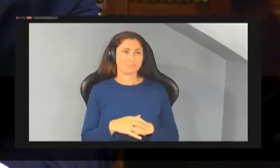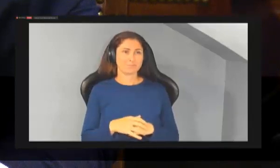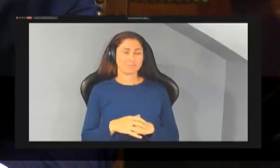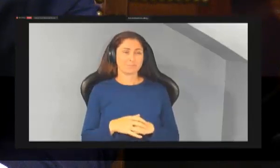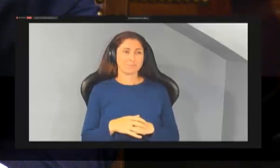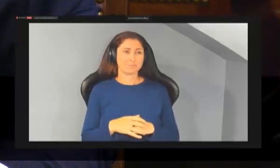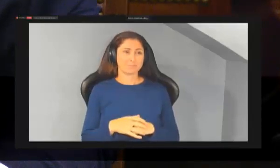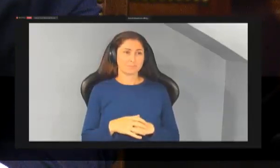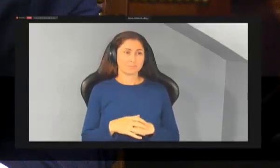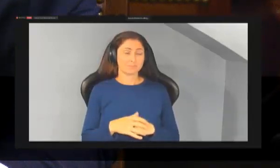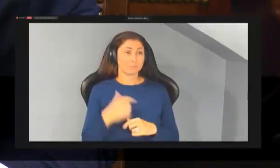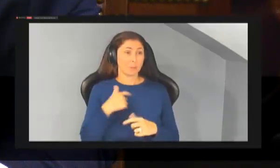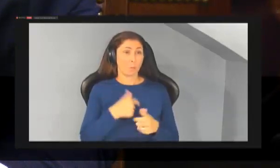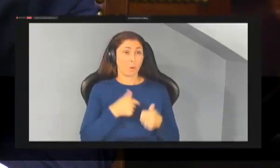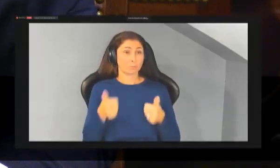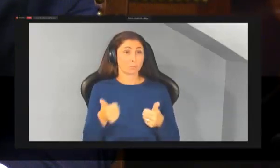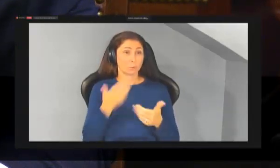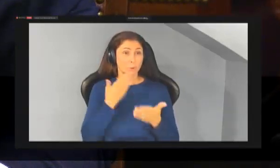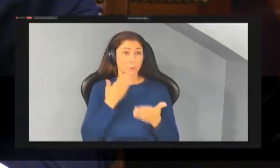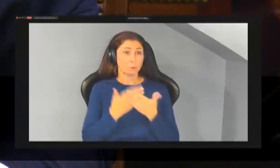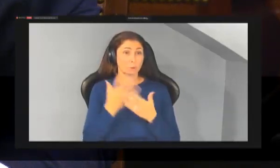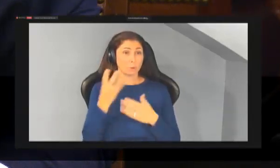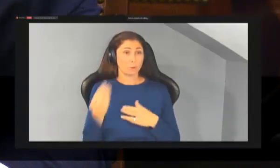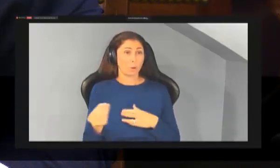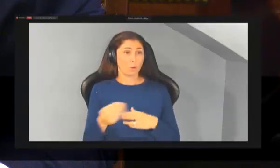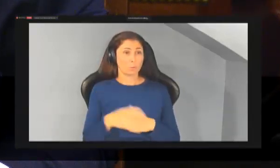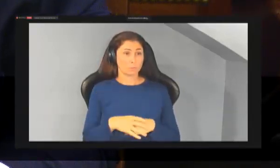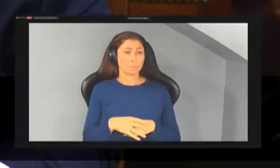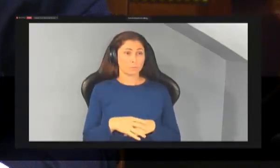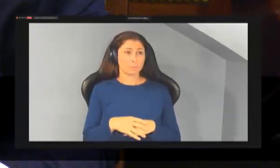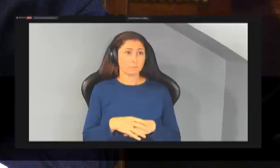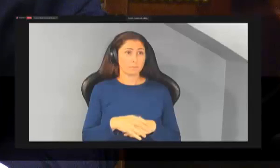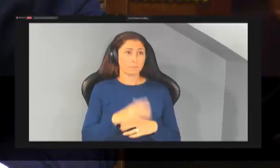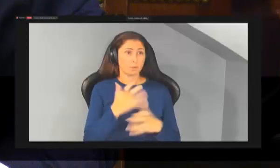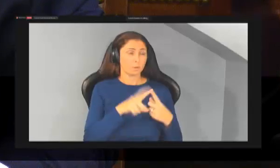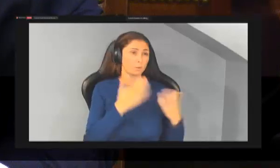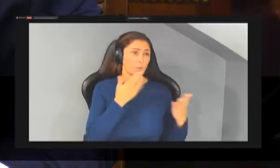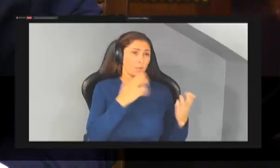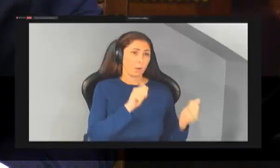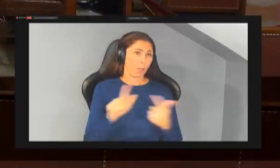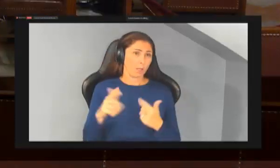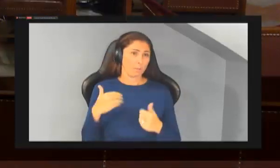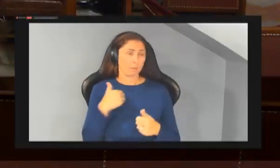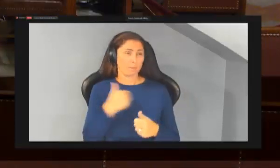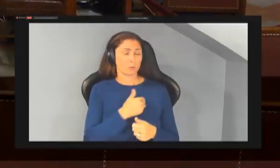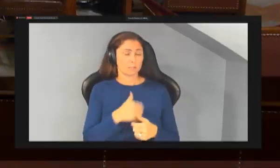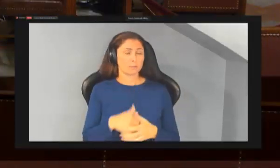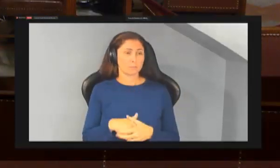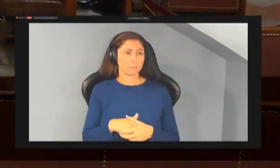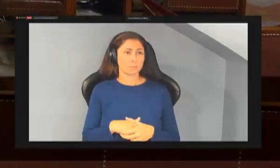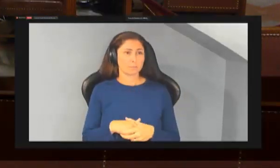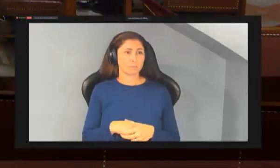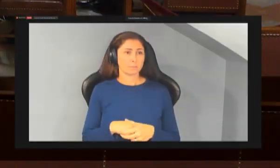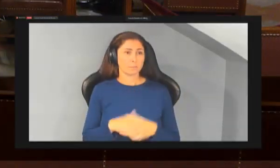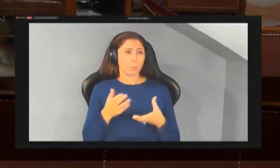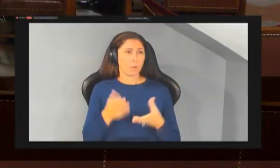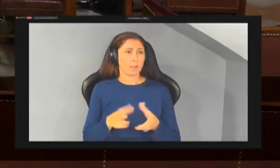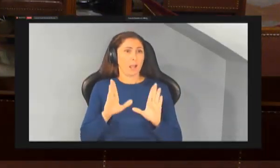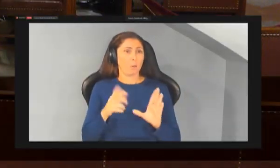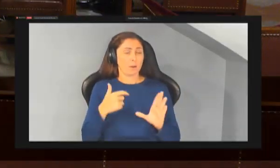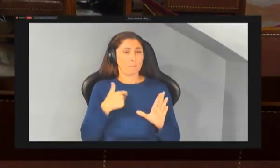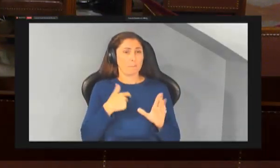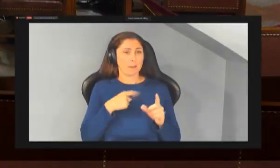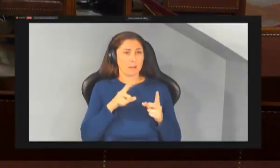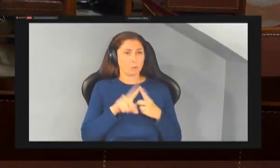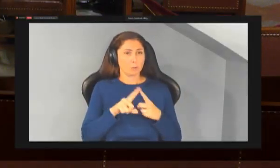we're all good to go on this. A little more to that story, but basically I just want to thank all members for allowing me to continually make the